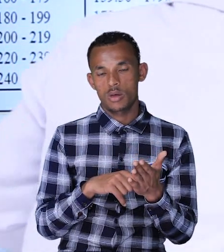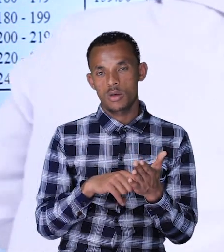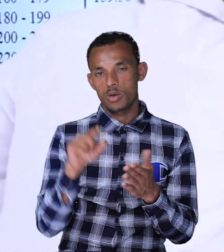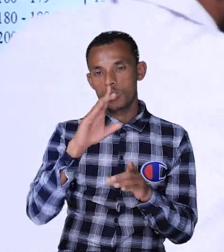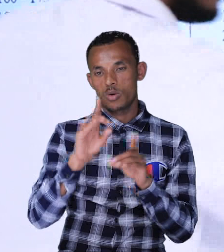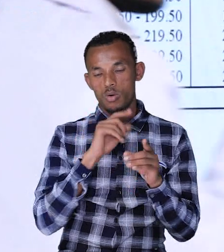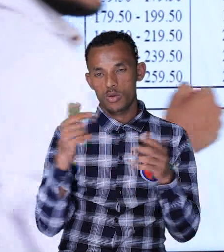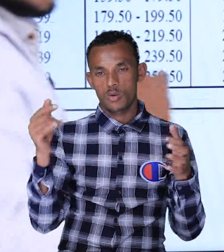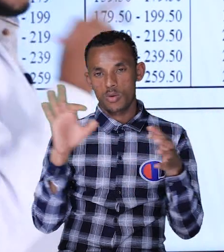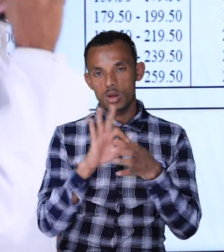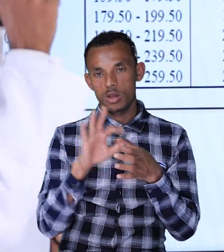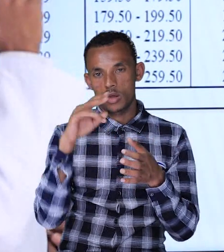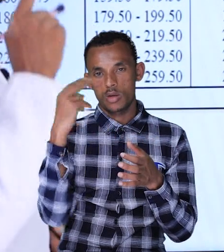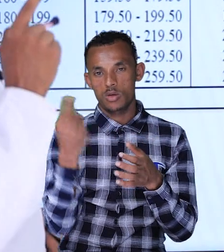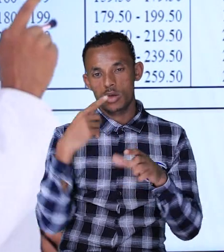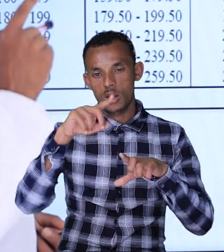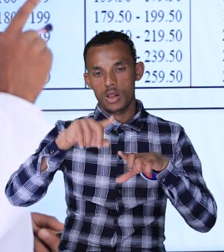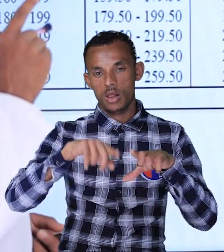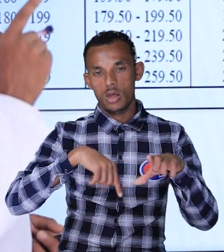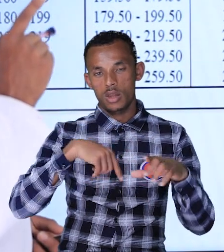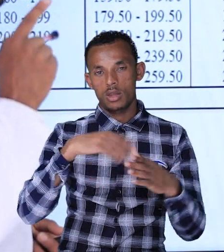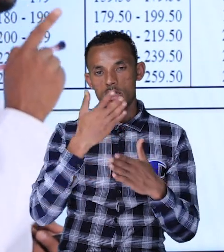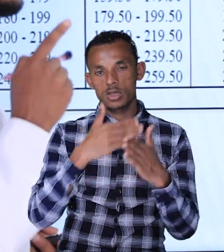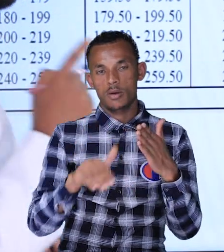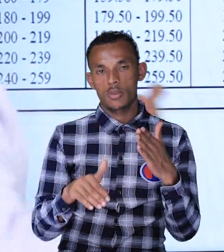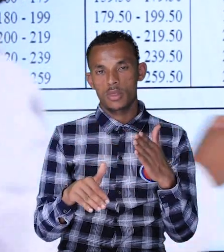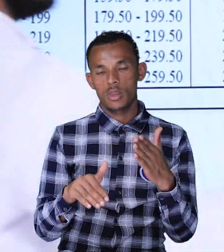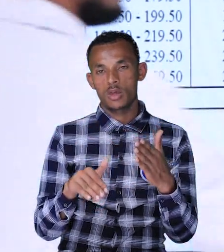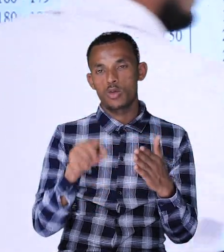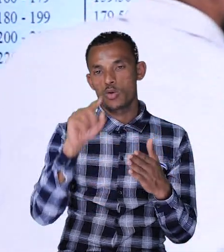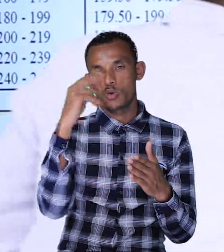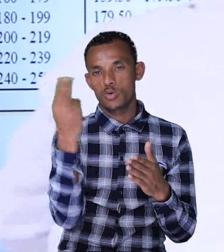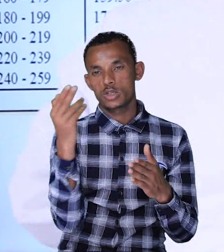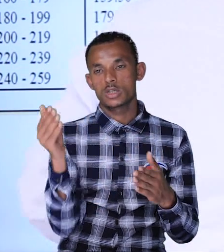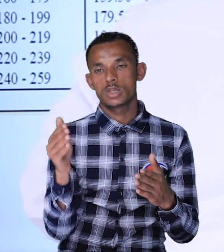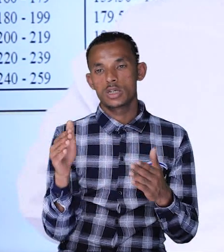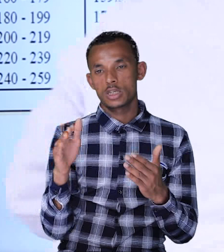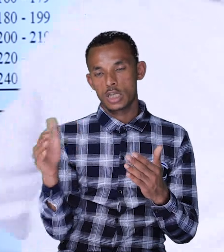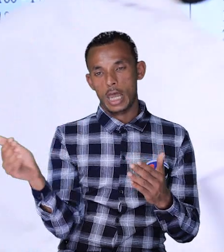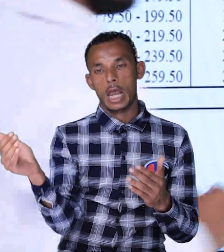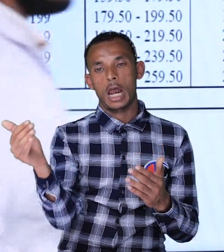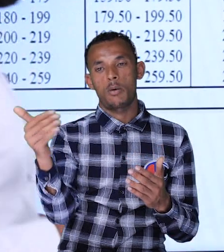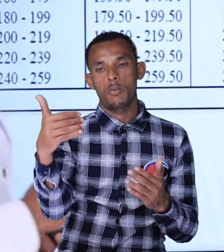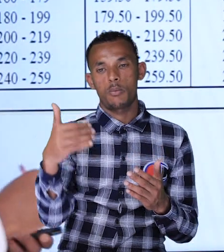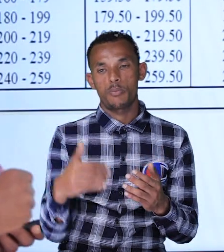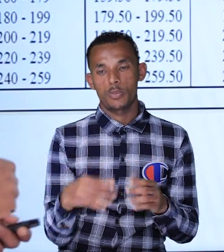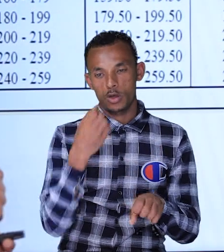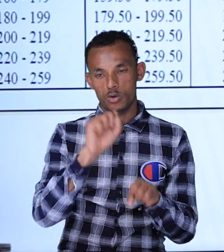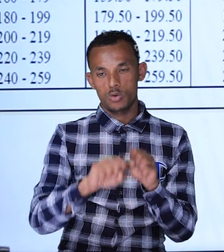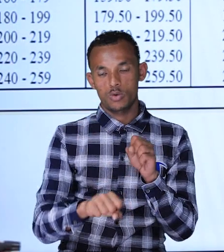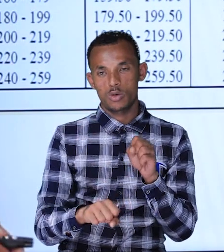you do not connect using a line segment, in this case I said, simply you use what? A smooth curve,